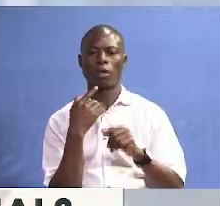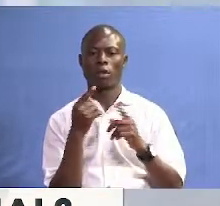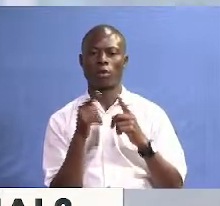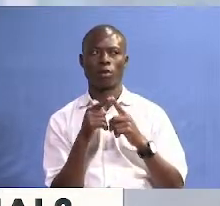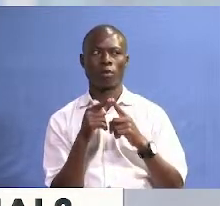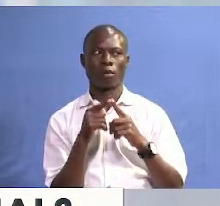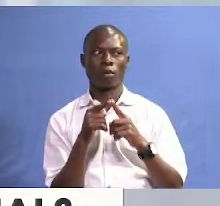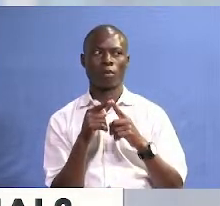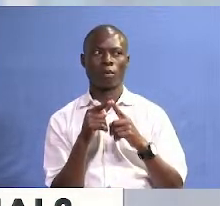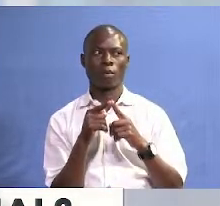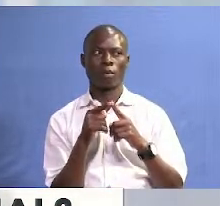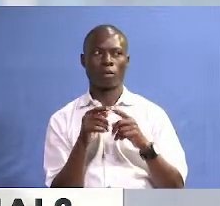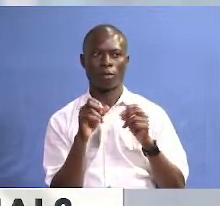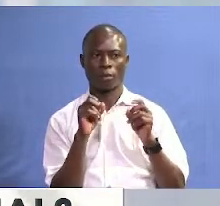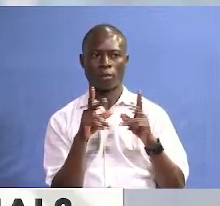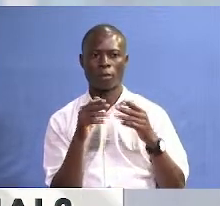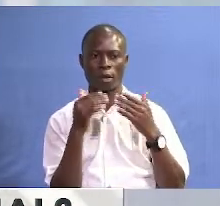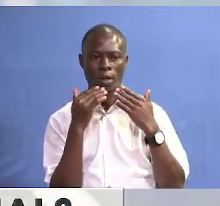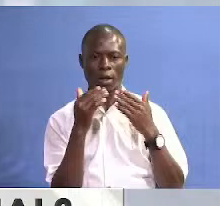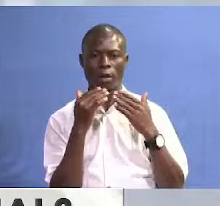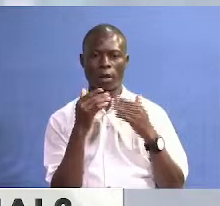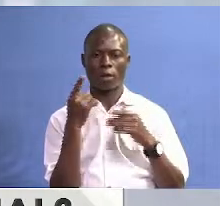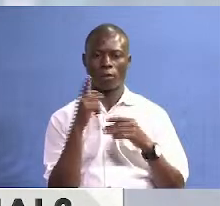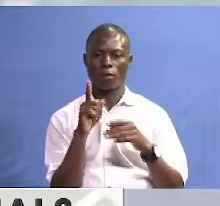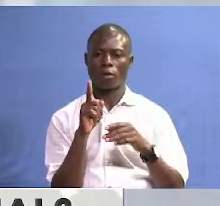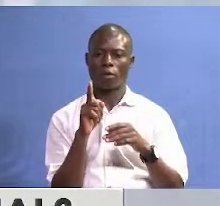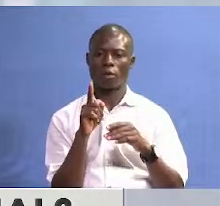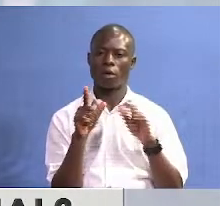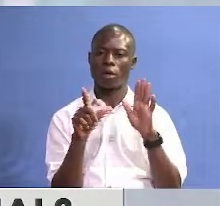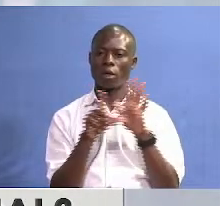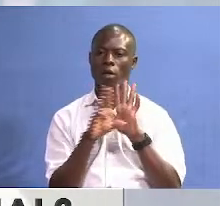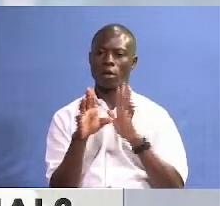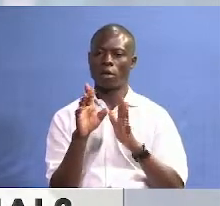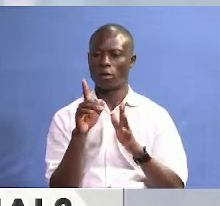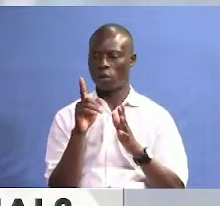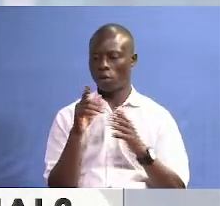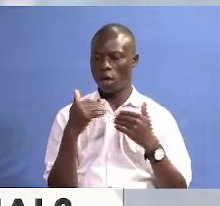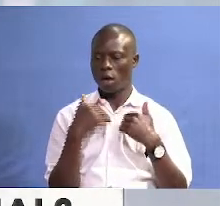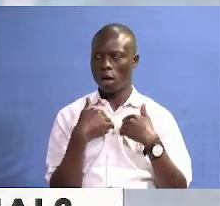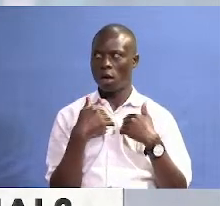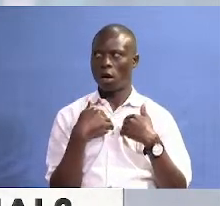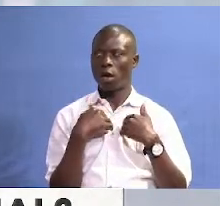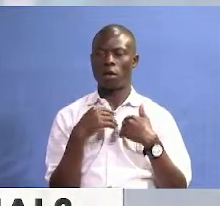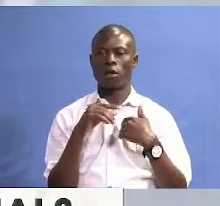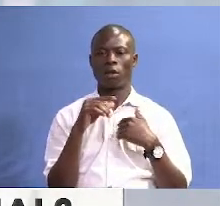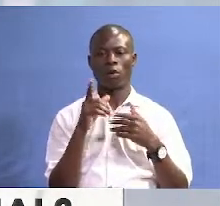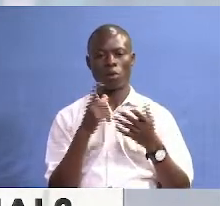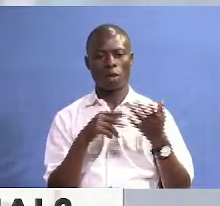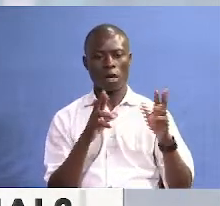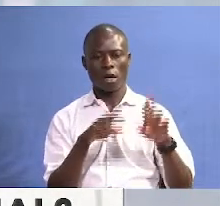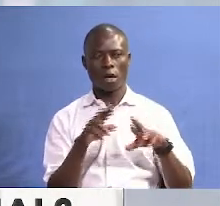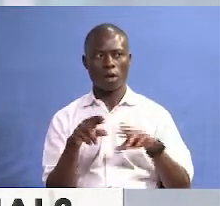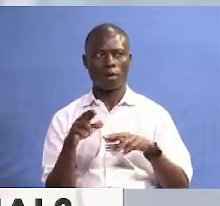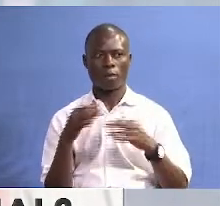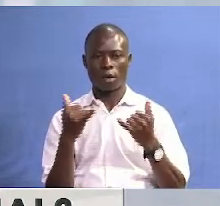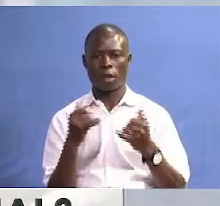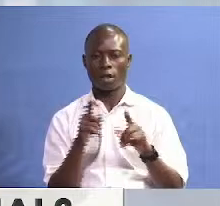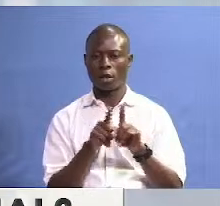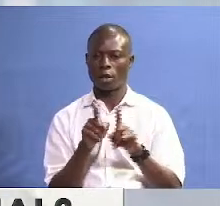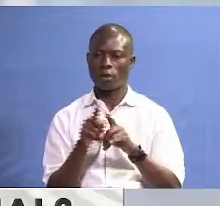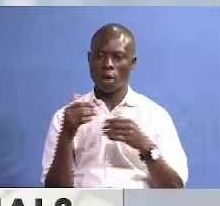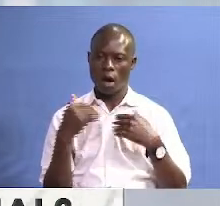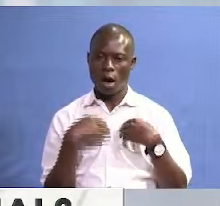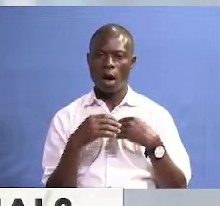All right, and of course, Wakili, now that we have whatever is happening right now, then we have this